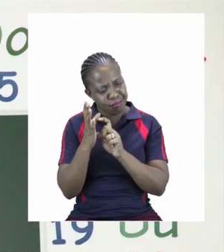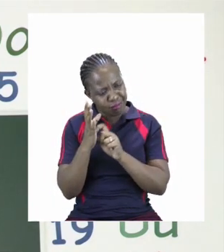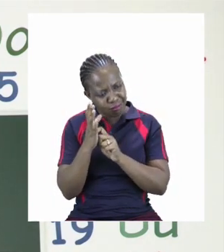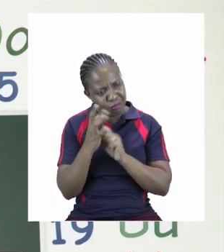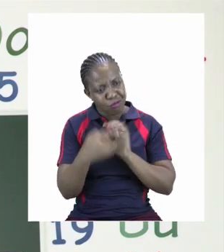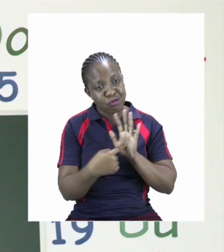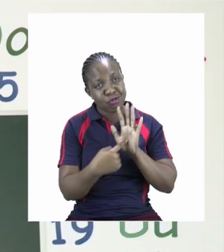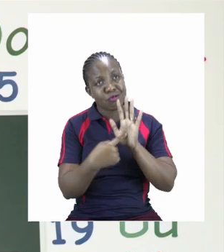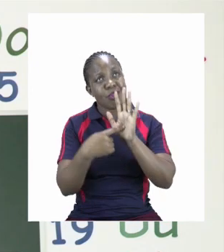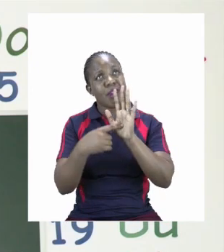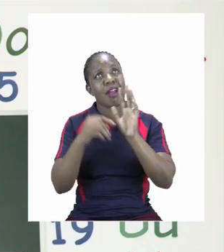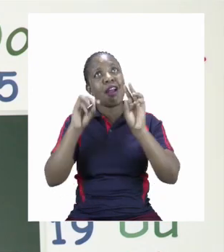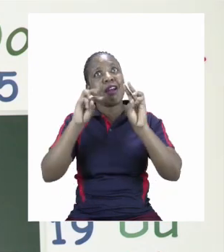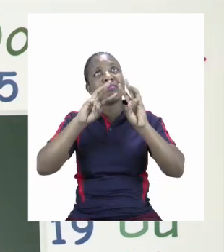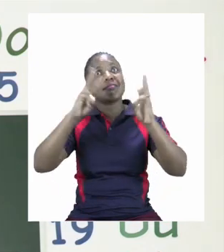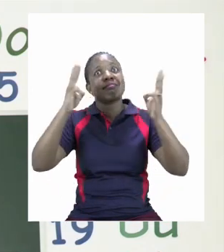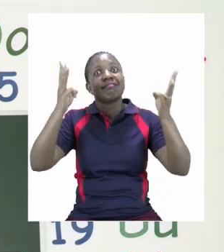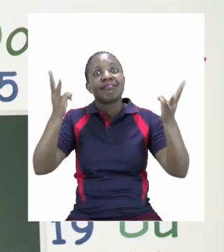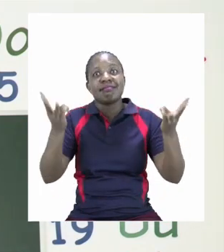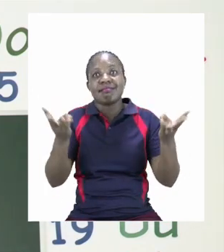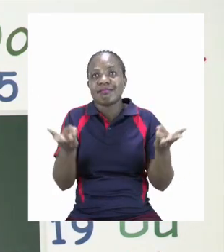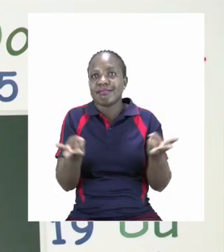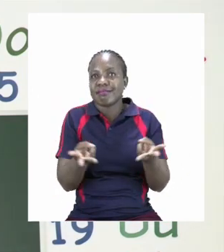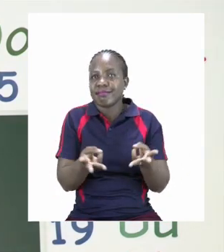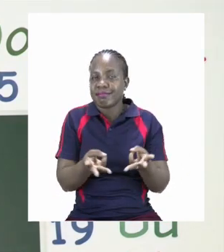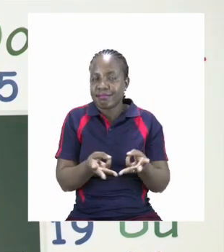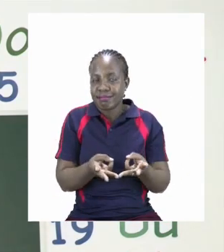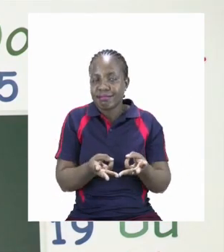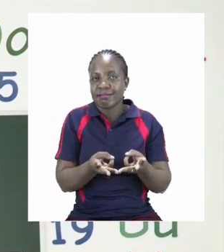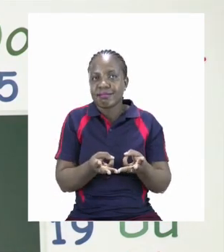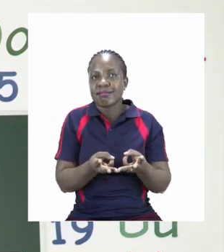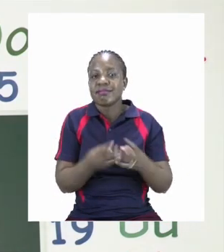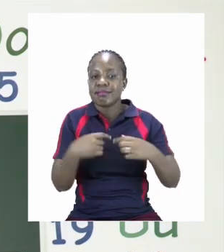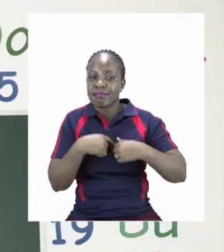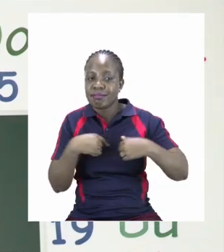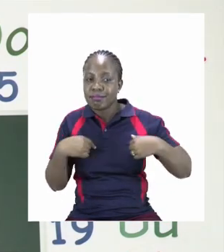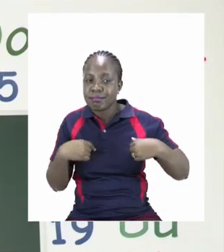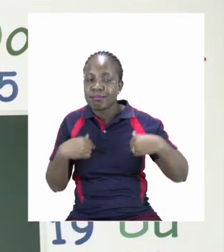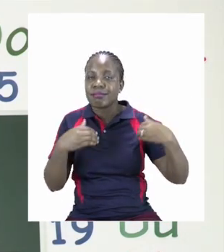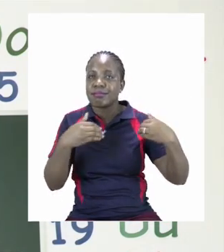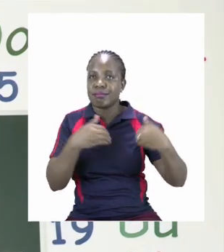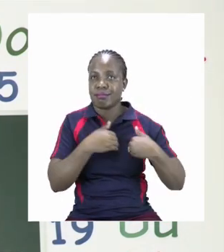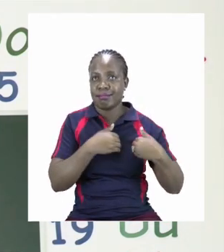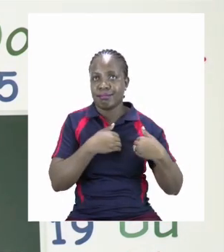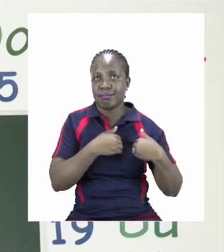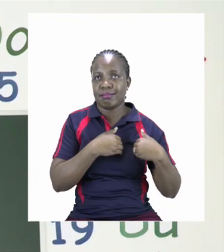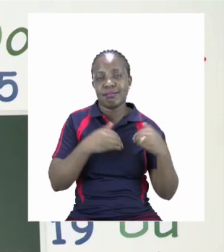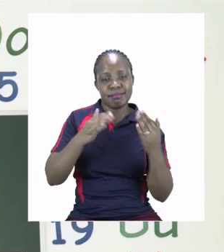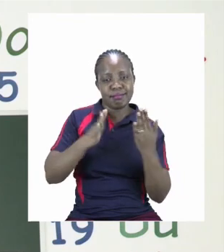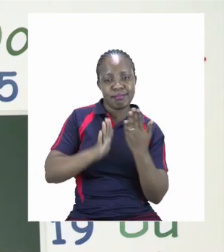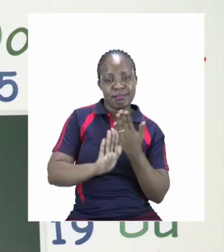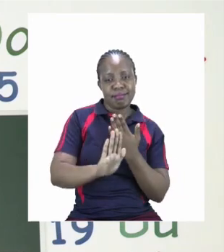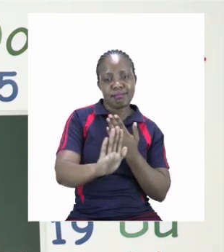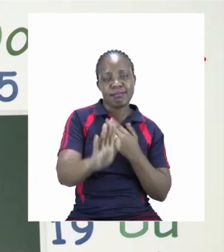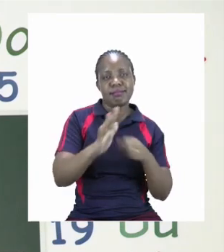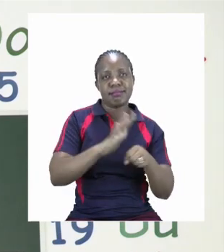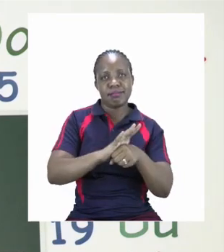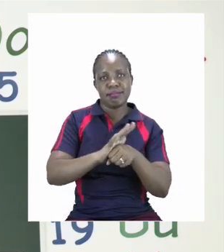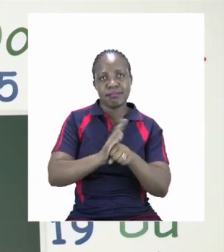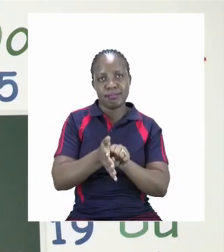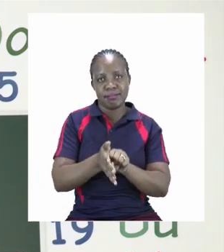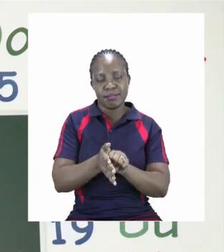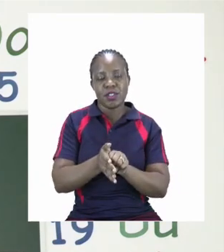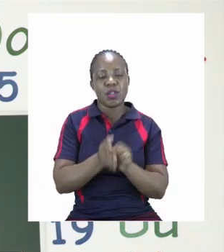whole world how much you care and that you are staying safe from coronavirus. Make sure your hands